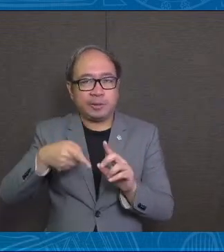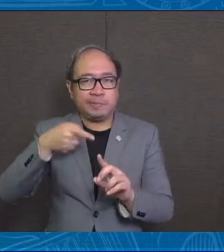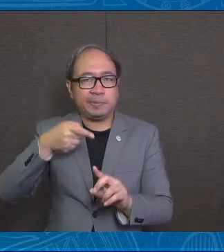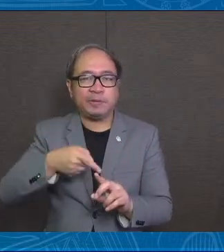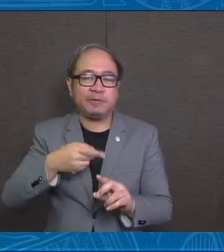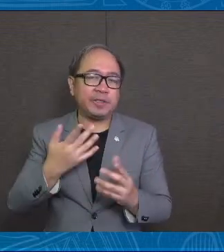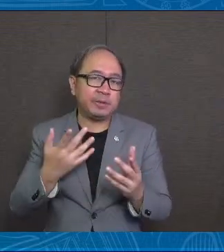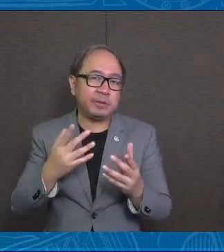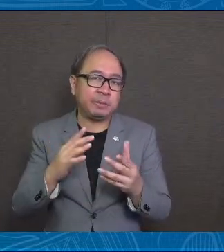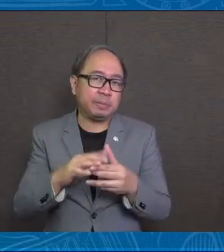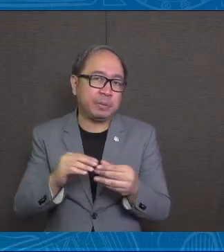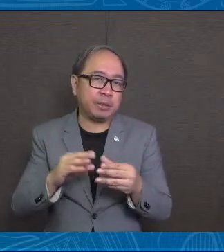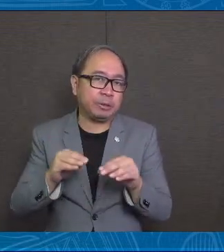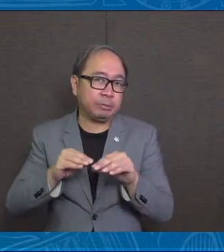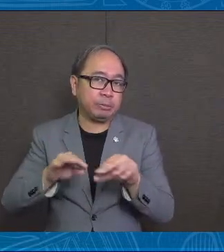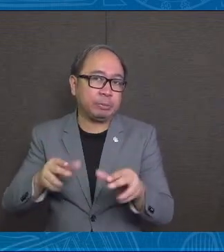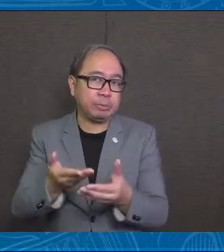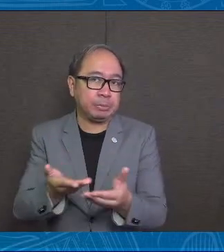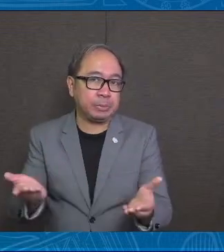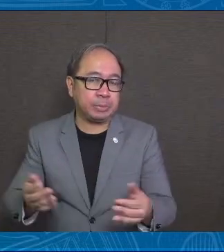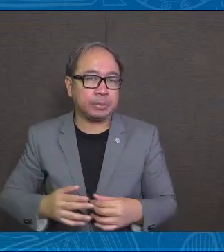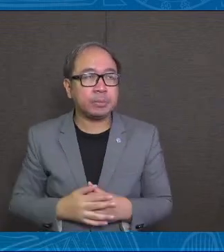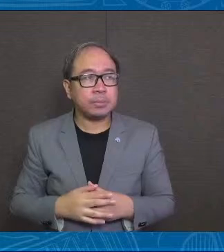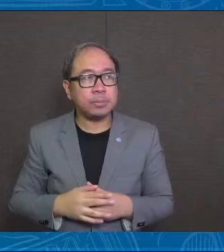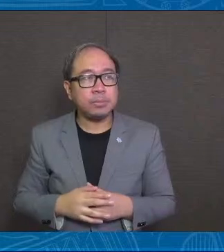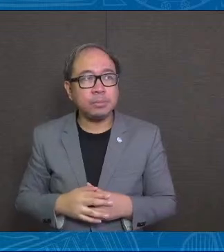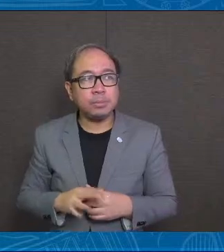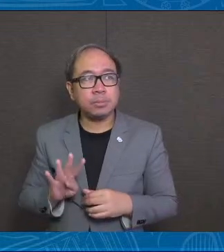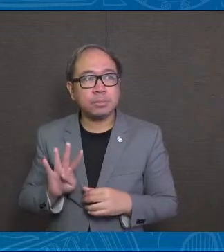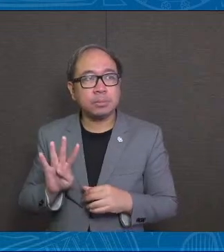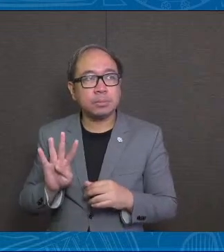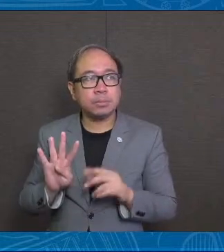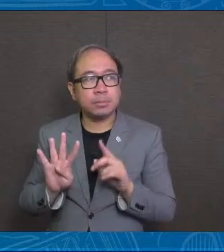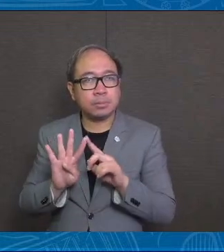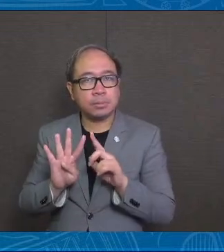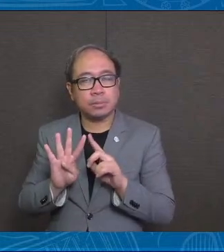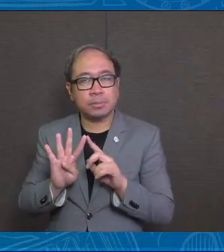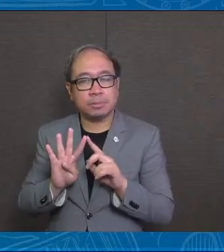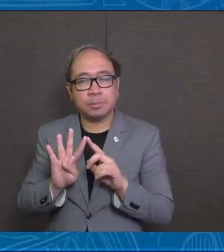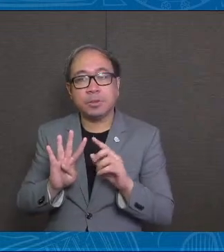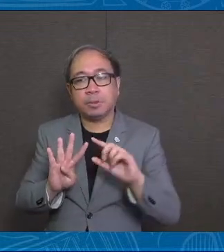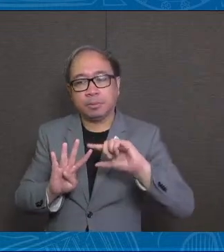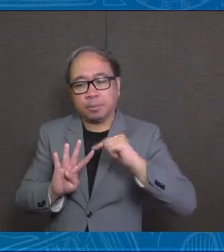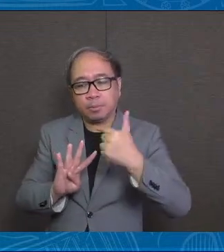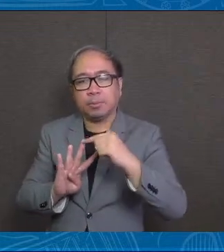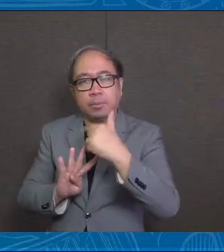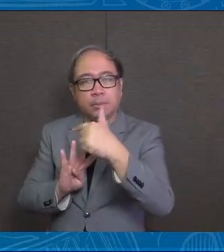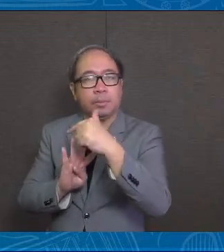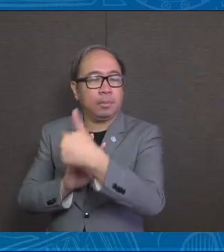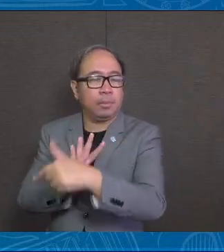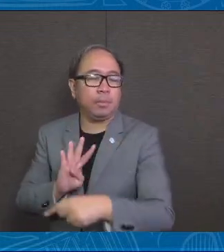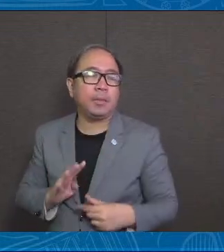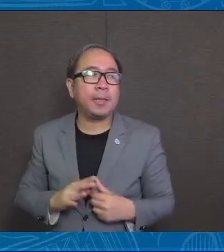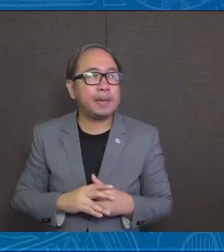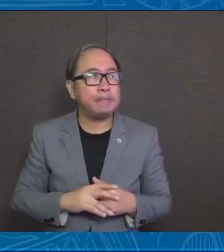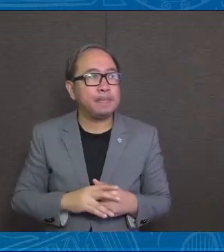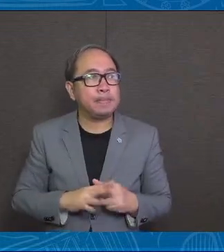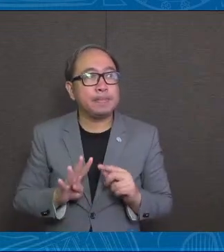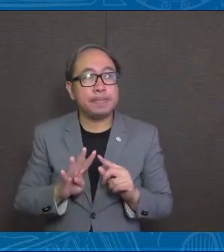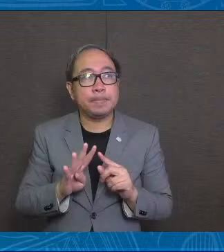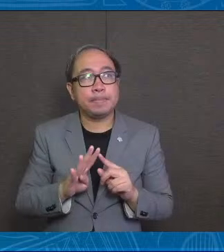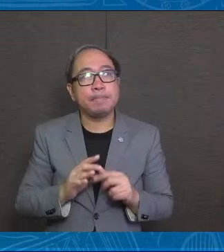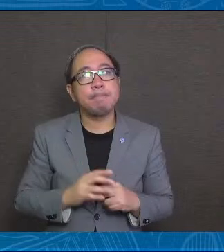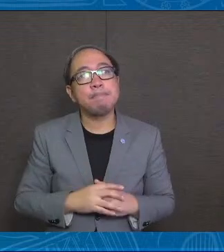you want to leave with the audience today. I'll start with you, Panompon, and we'll work our way down. Thank you. I think the